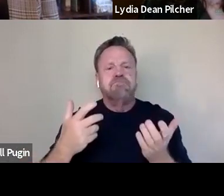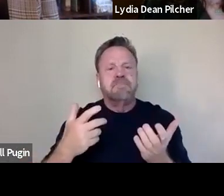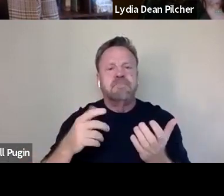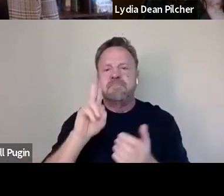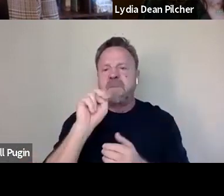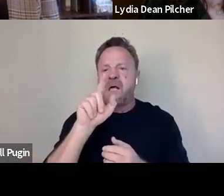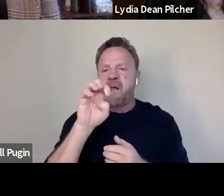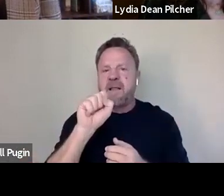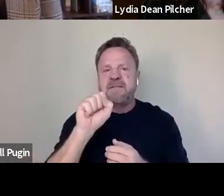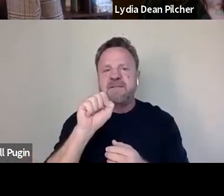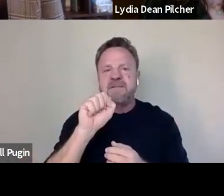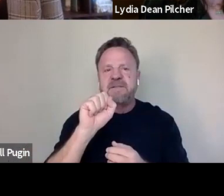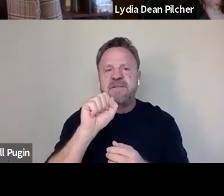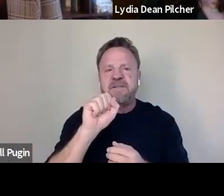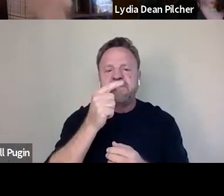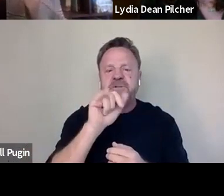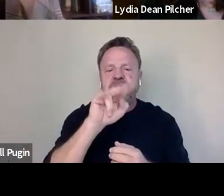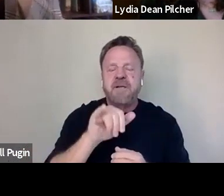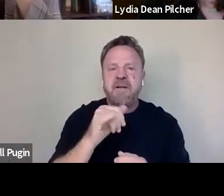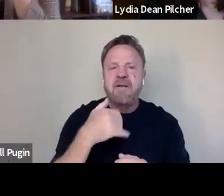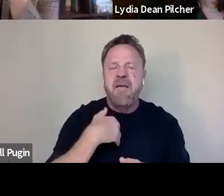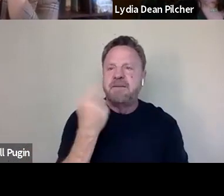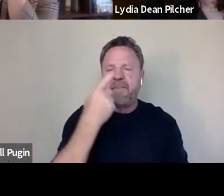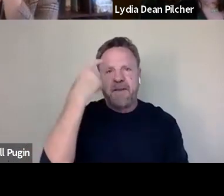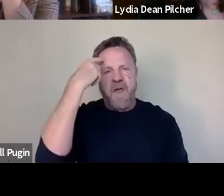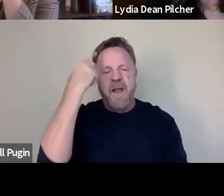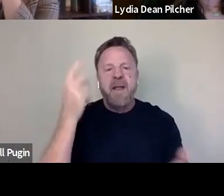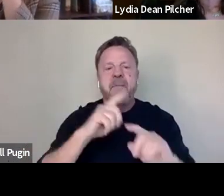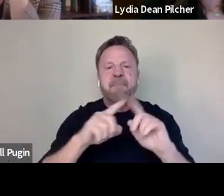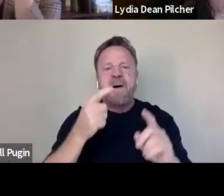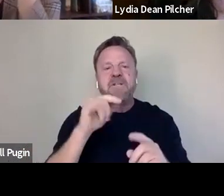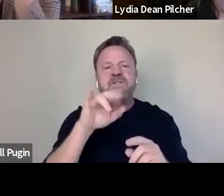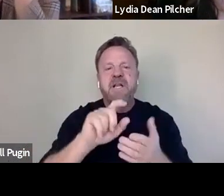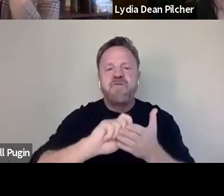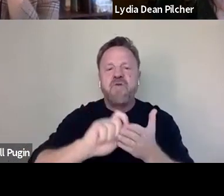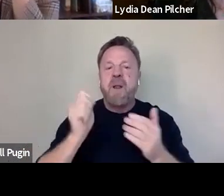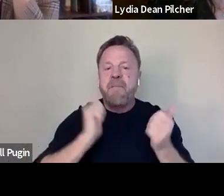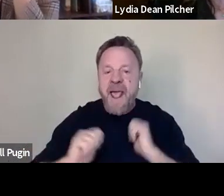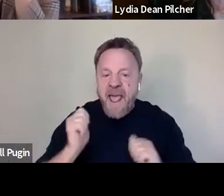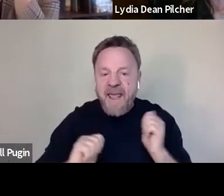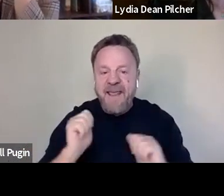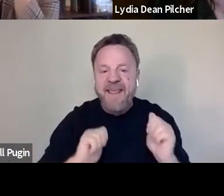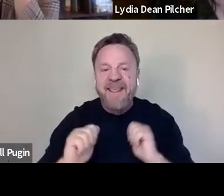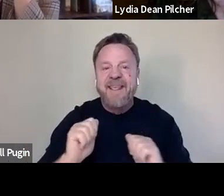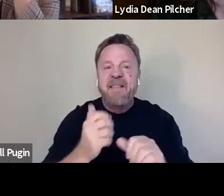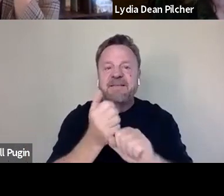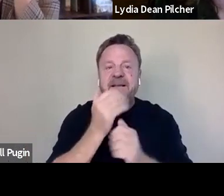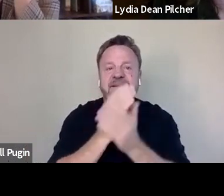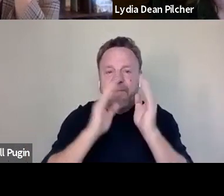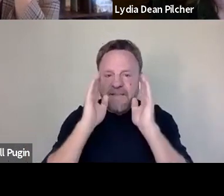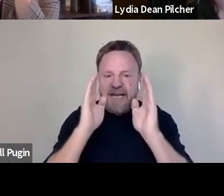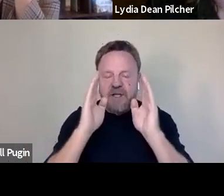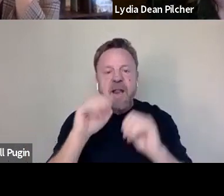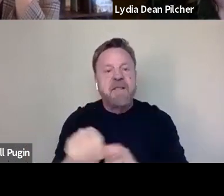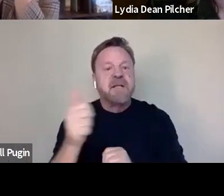Unless Ginny has something in mind, but Ginny did write a play that has gotten some attention, and there's another